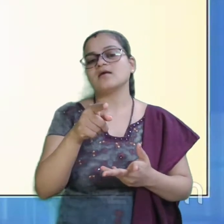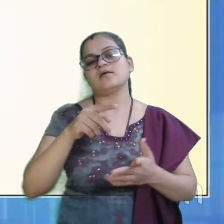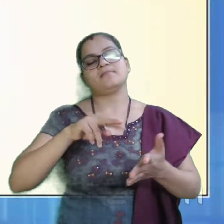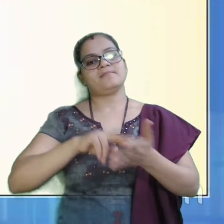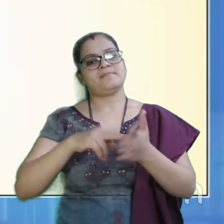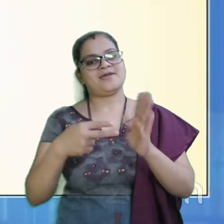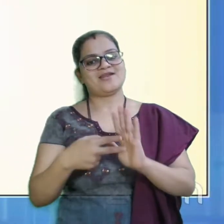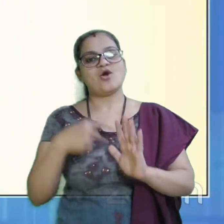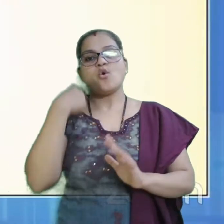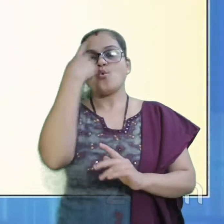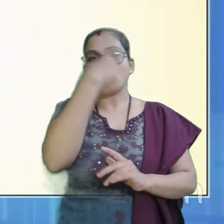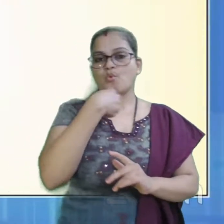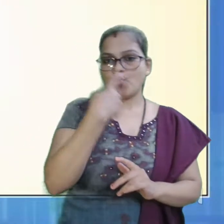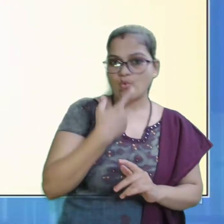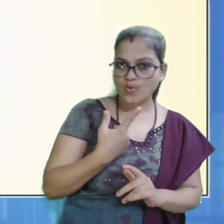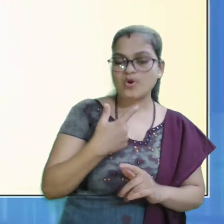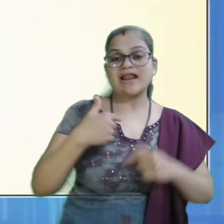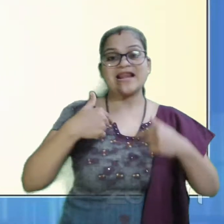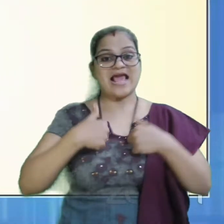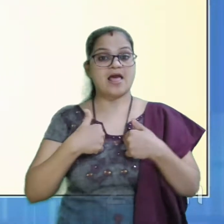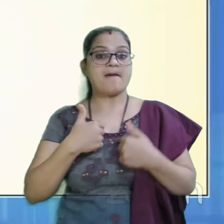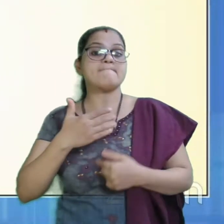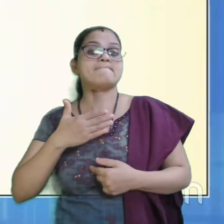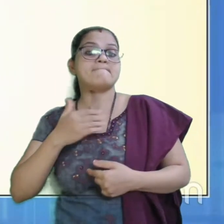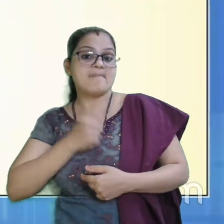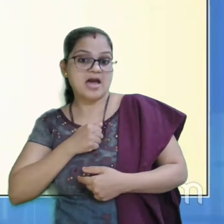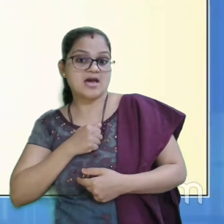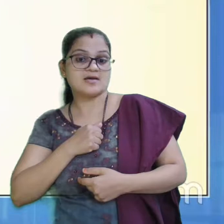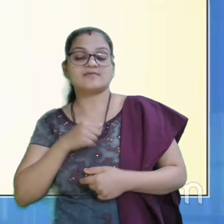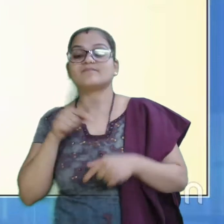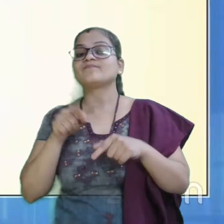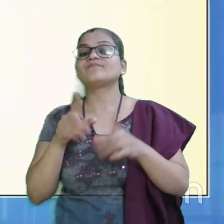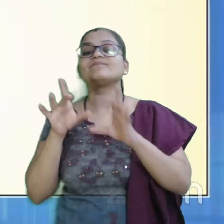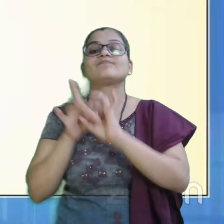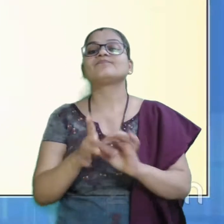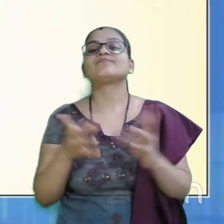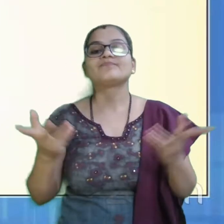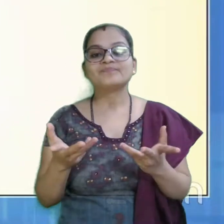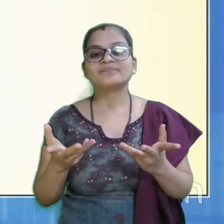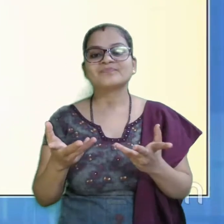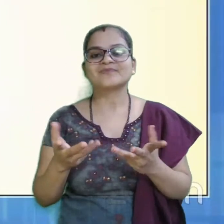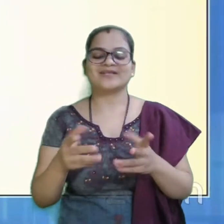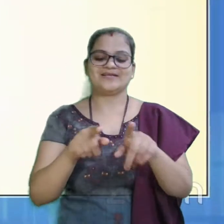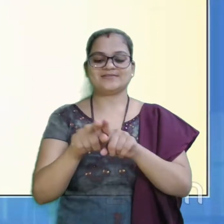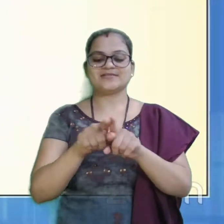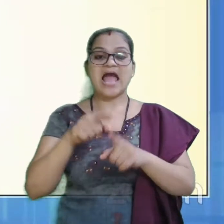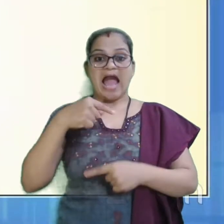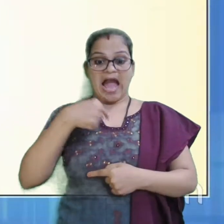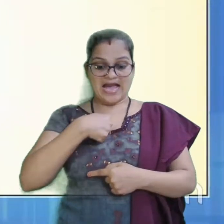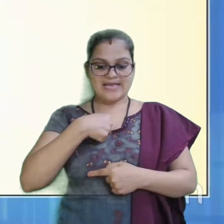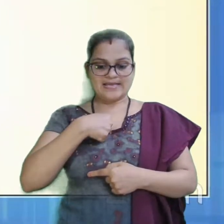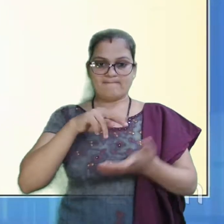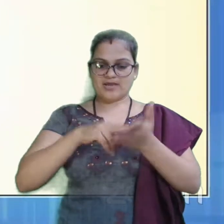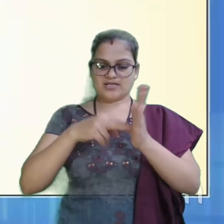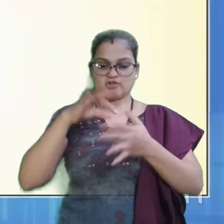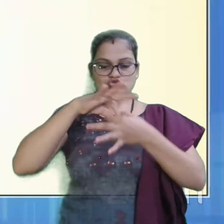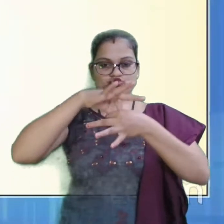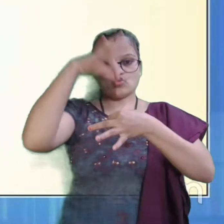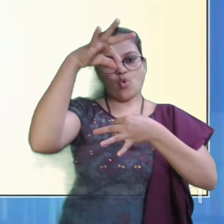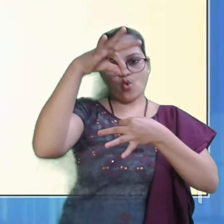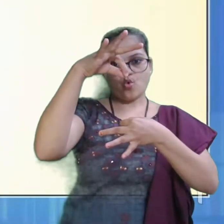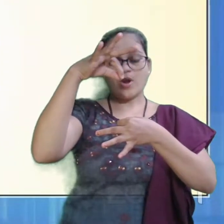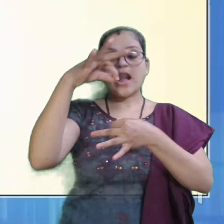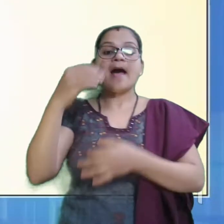difference exactly is who am I and what is mine. So the thing is, I is the soul